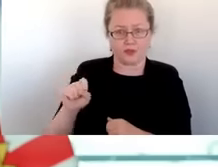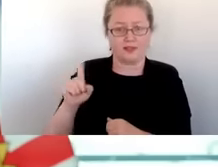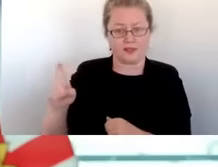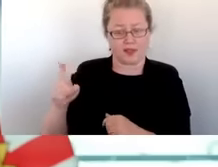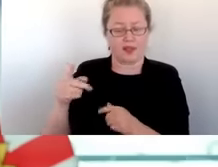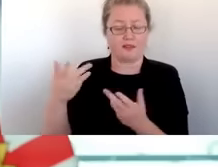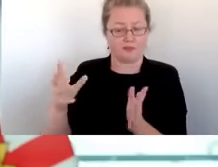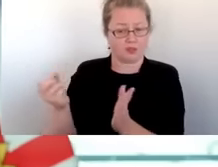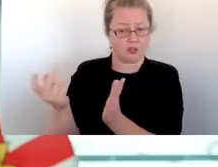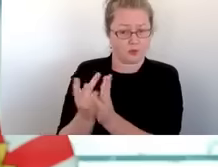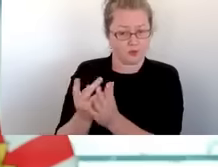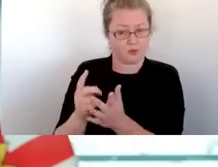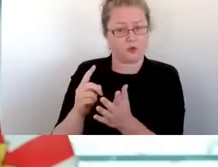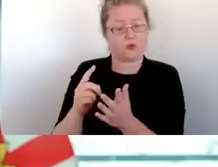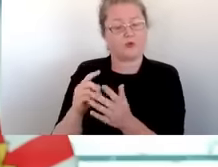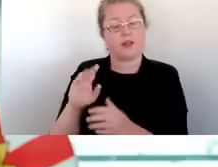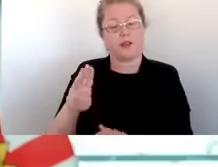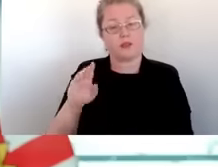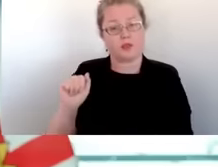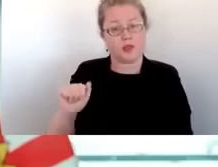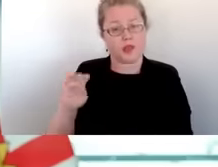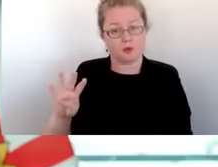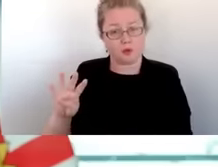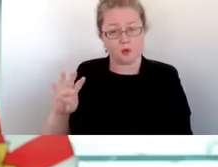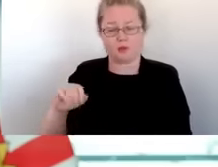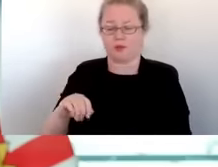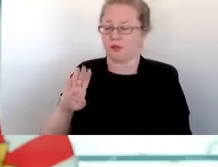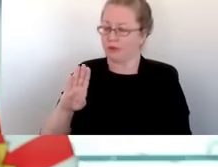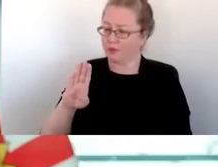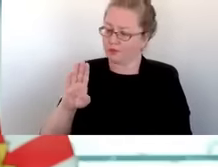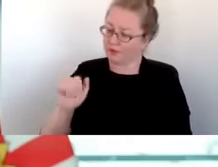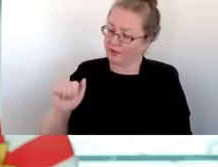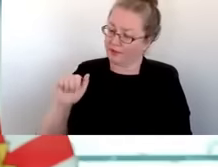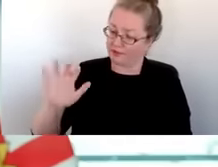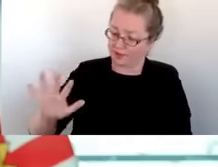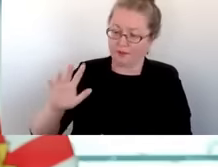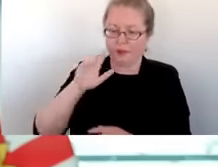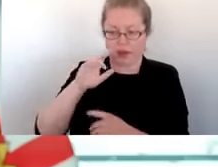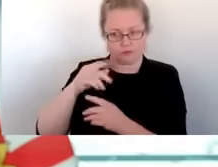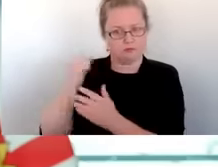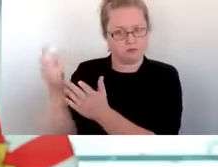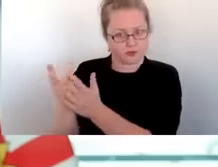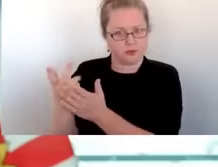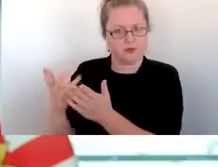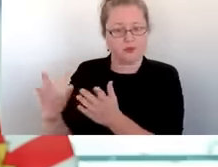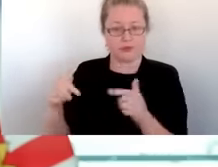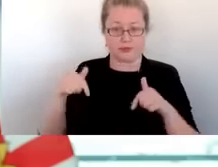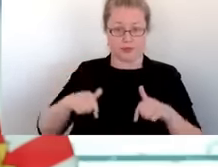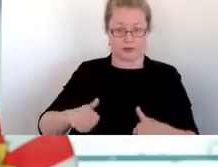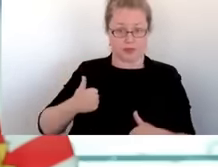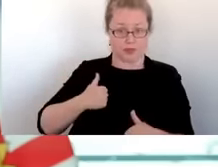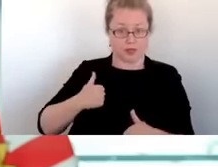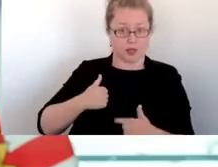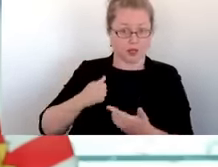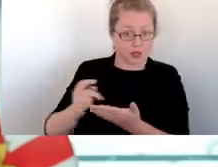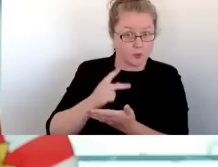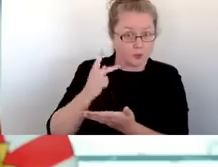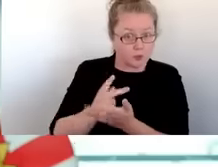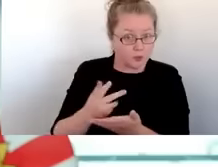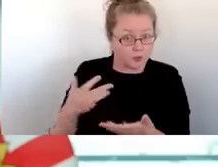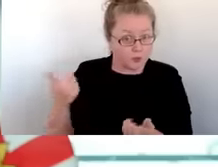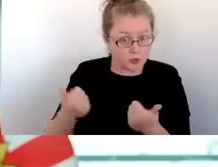the BA.4/5, a more closely related one. But in Canada, the one that's been approved with all the data